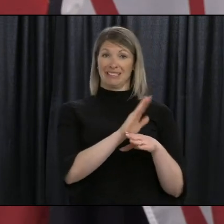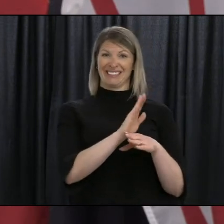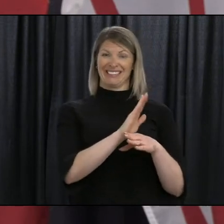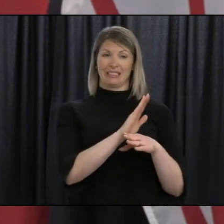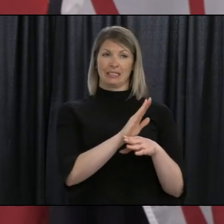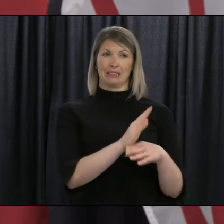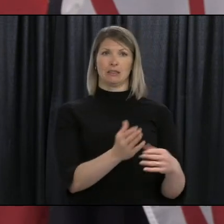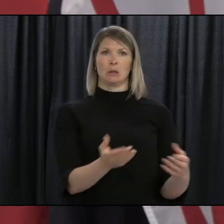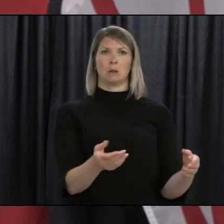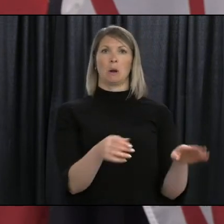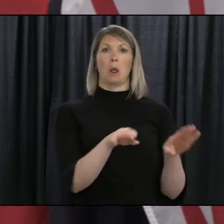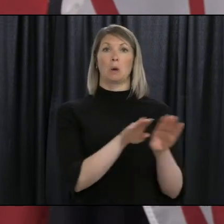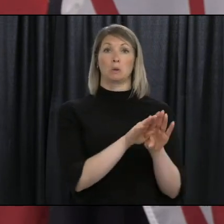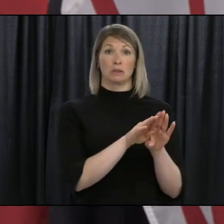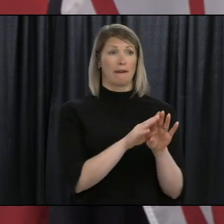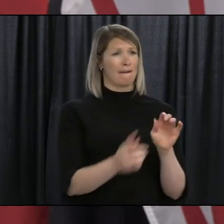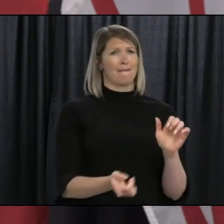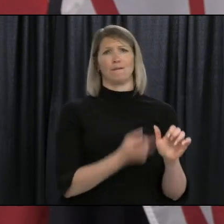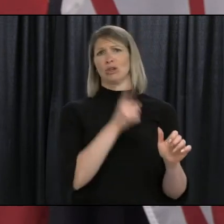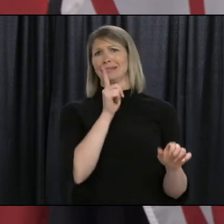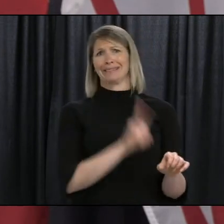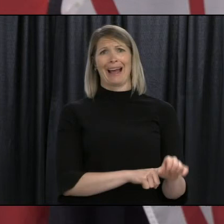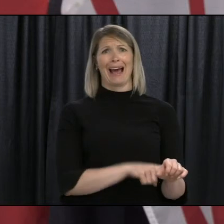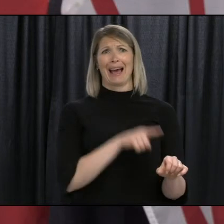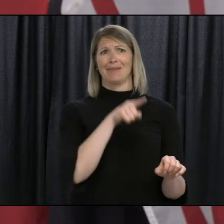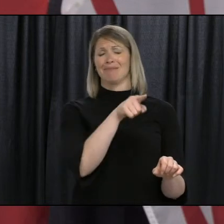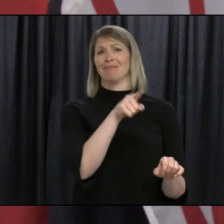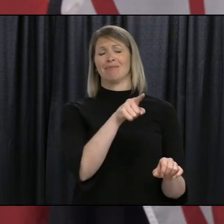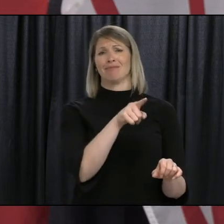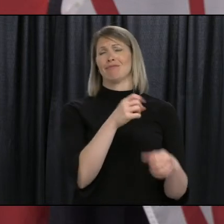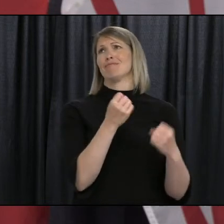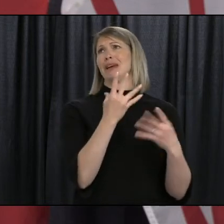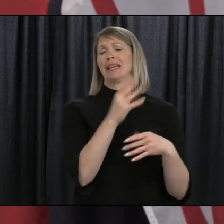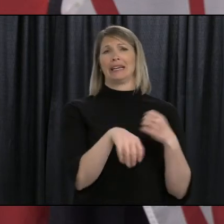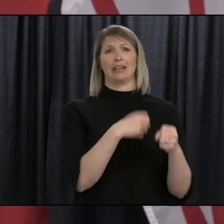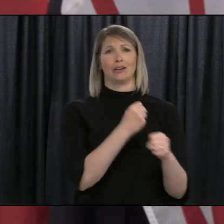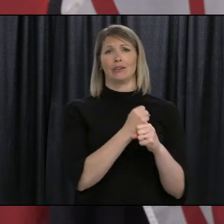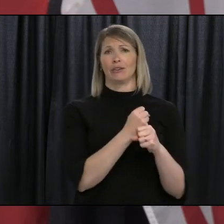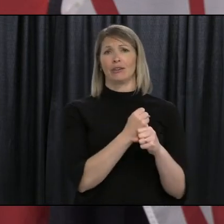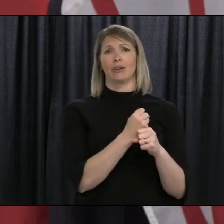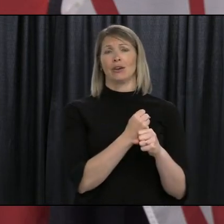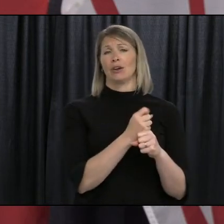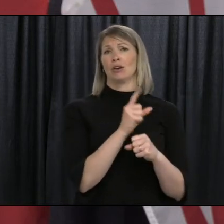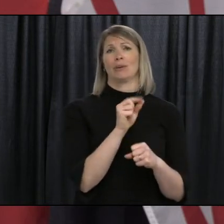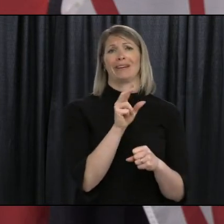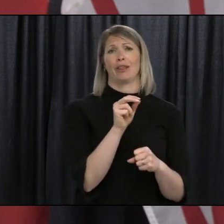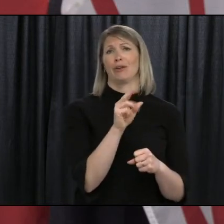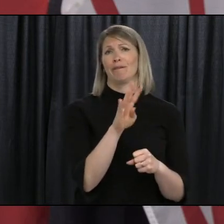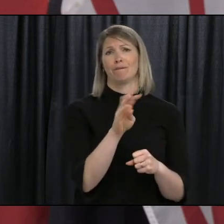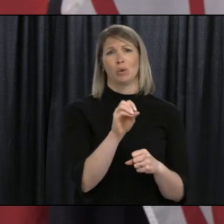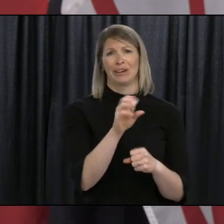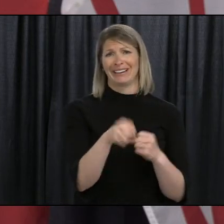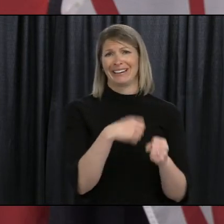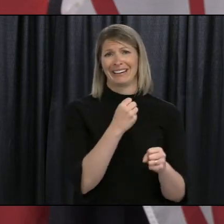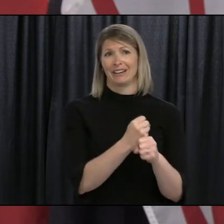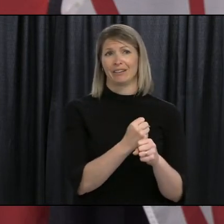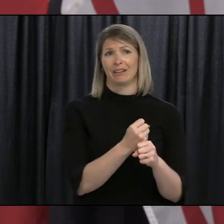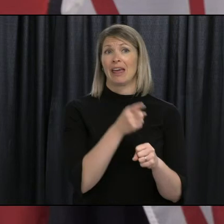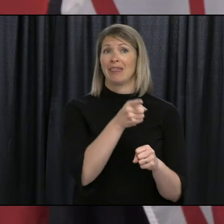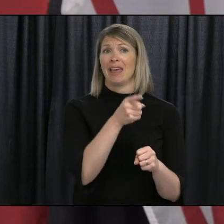time in decades that was run very efficiently and profitably over the past couple of